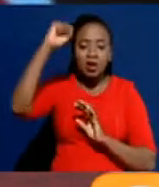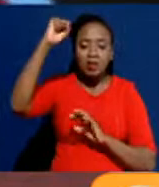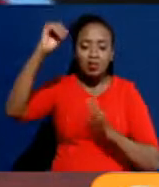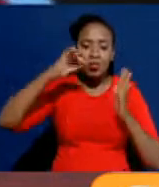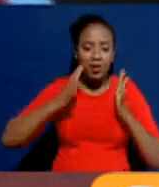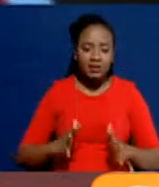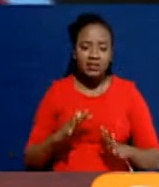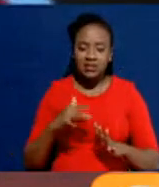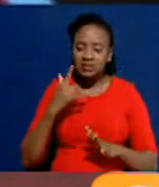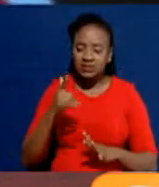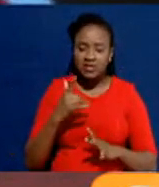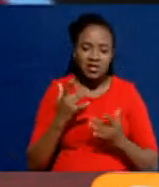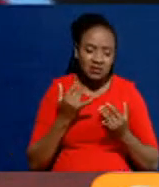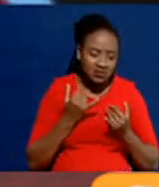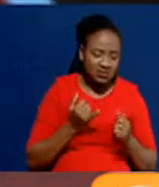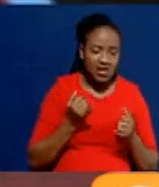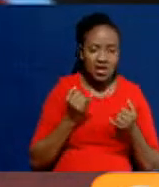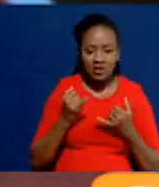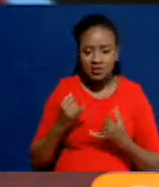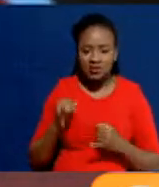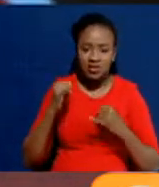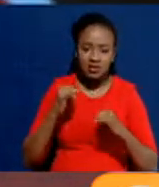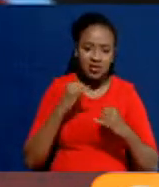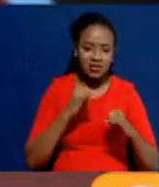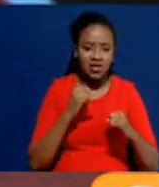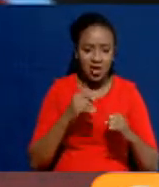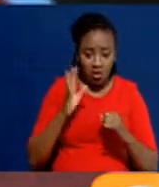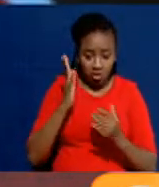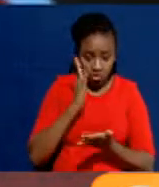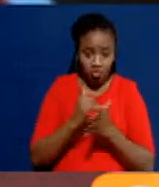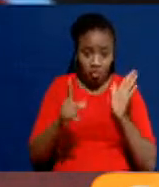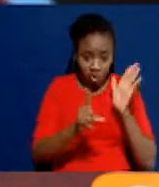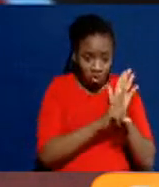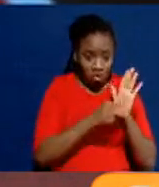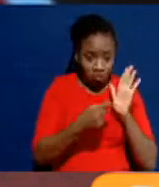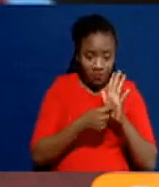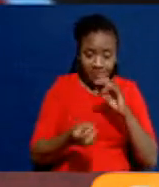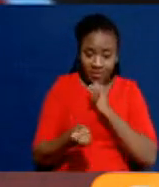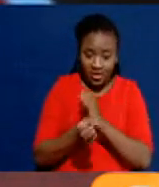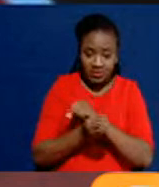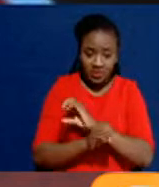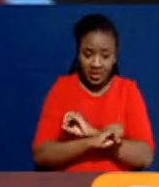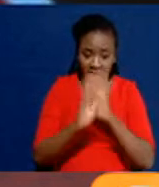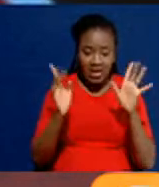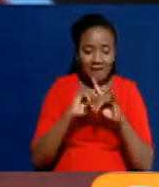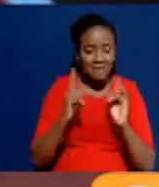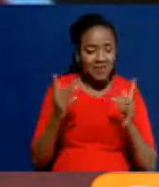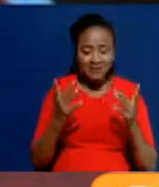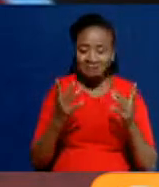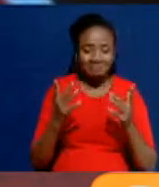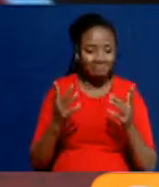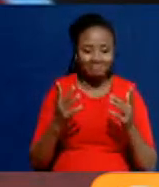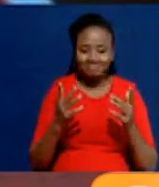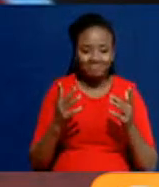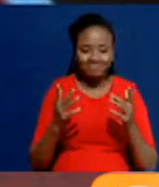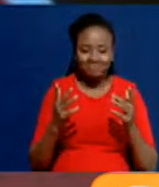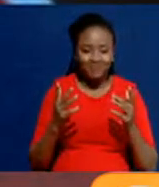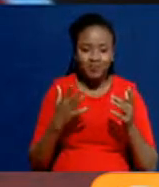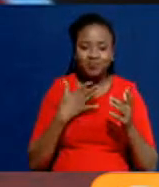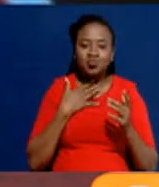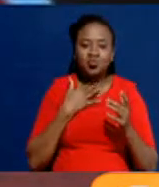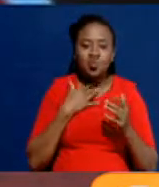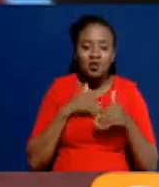fishing expedition. They try and push the limits of the laws. They try and push the limits of the Constitution. They test it.